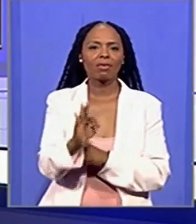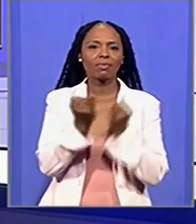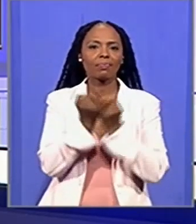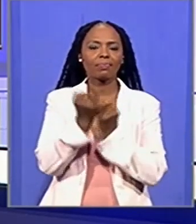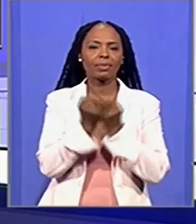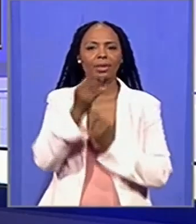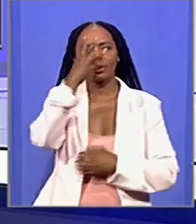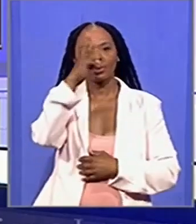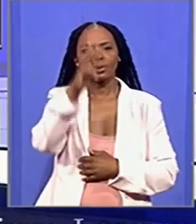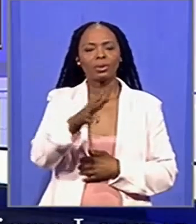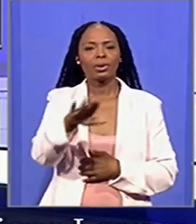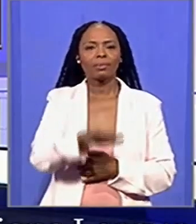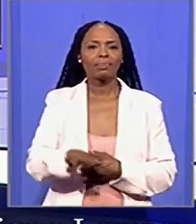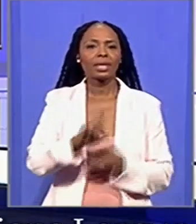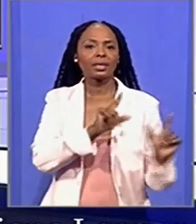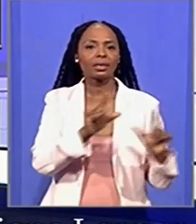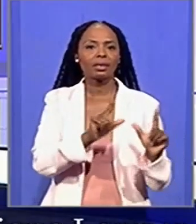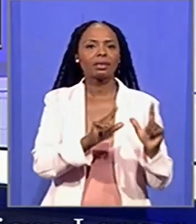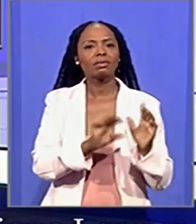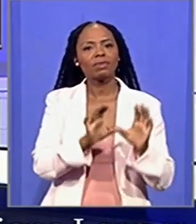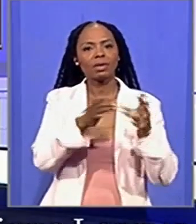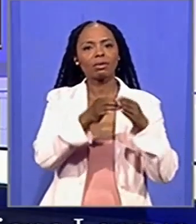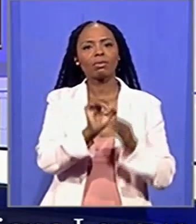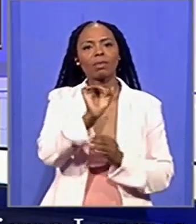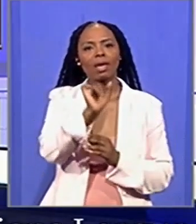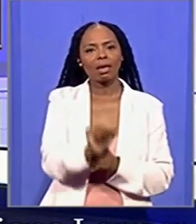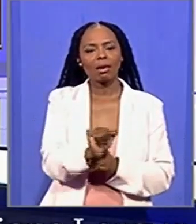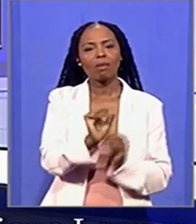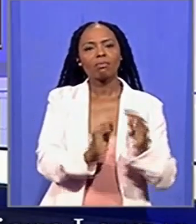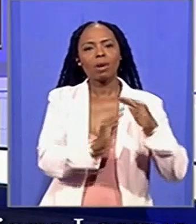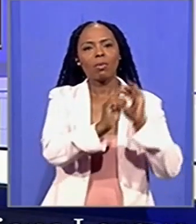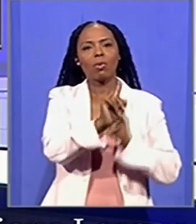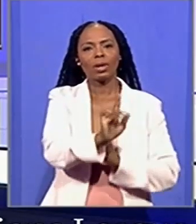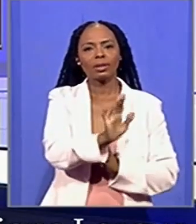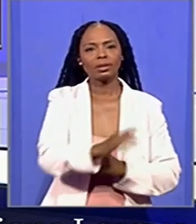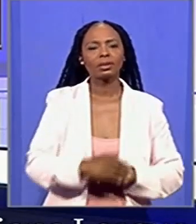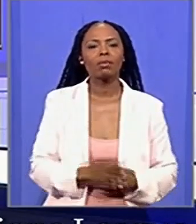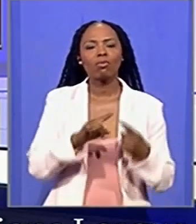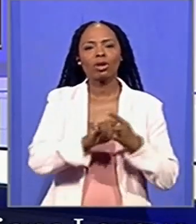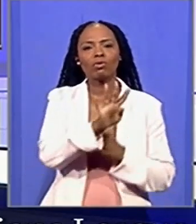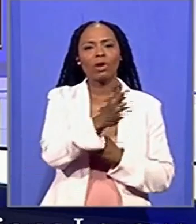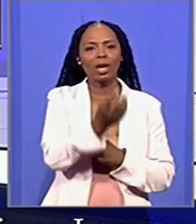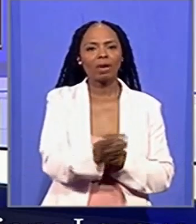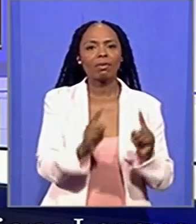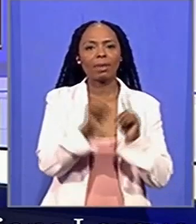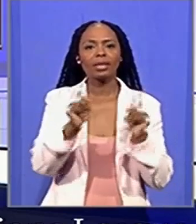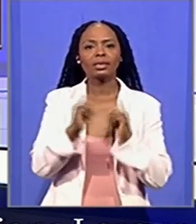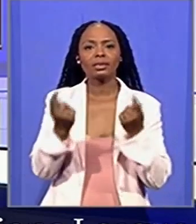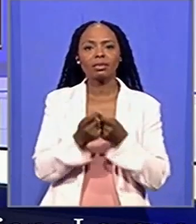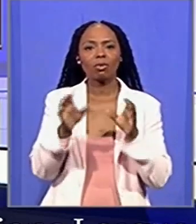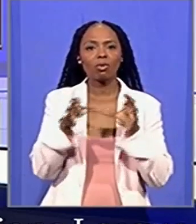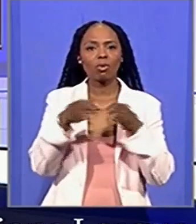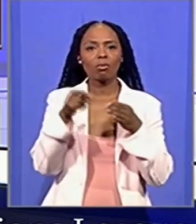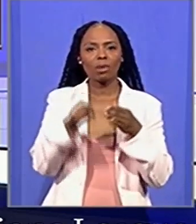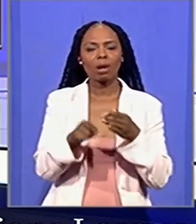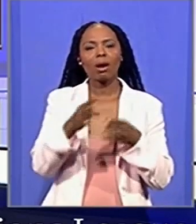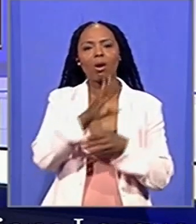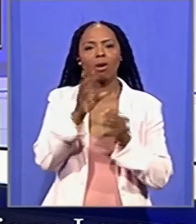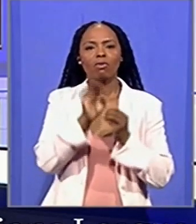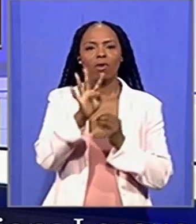Versfeld. Sundowns e maemong a pele ho group A ka dintlha tse 4 le ha empa dihlopha kaofela ho group ena di na le dintlha tse